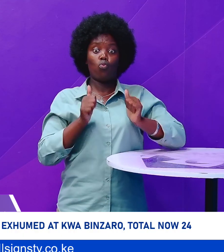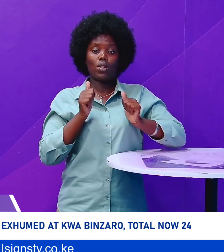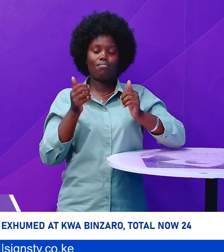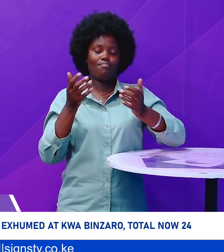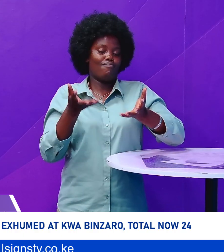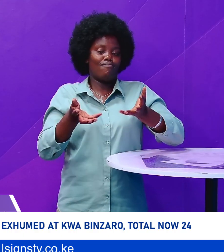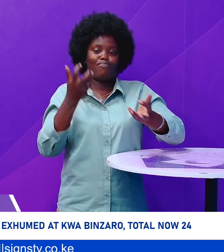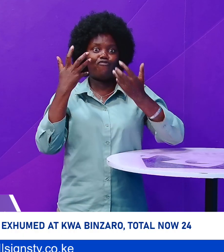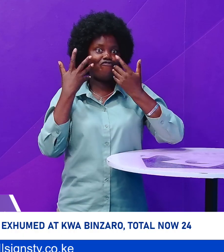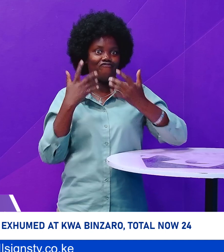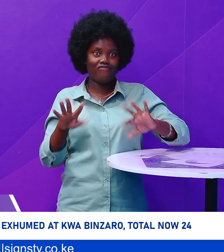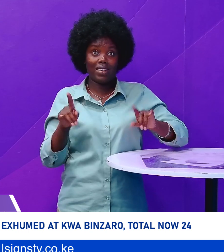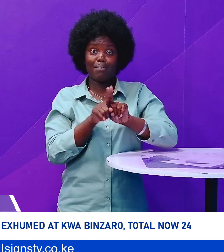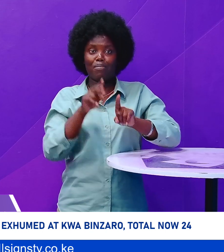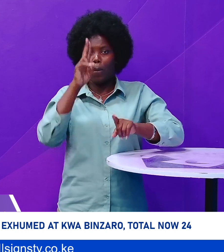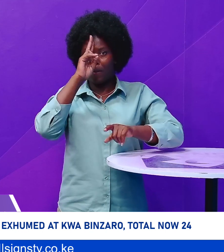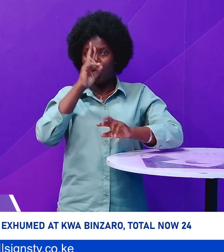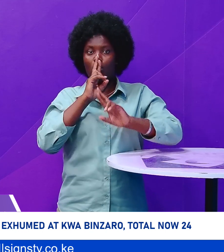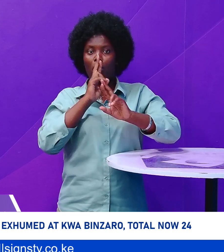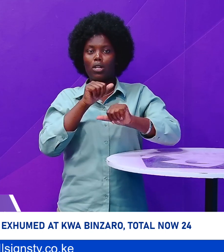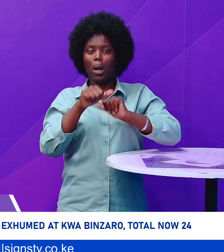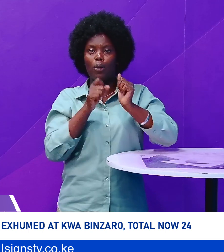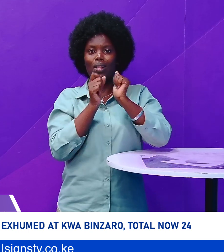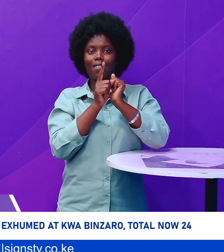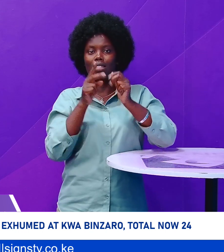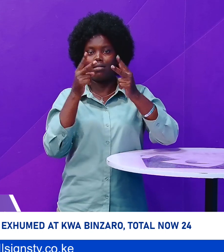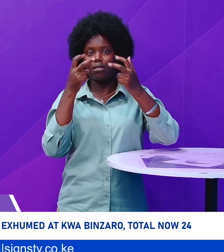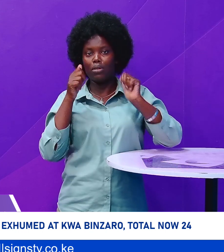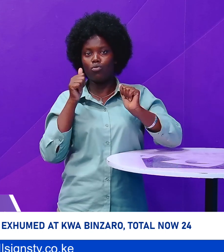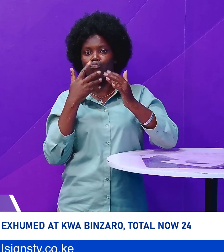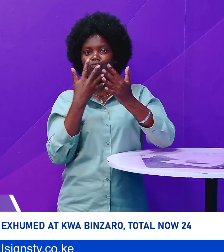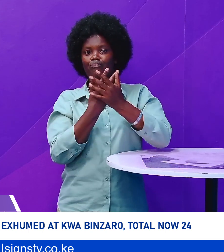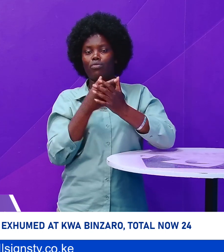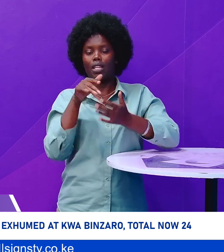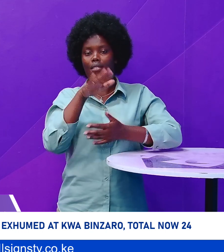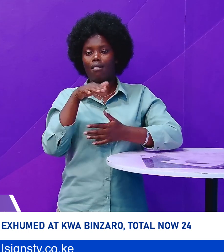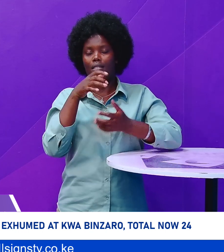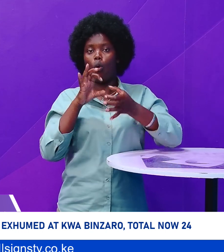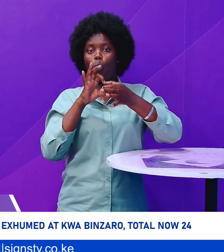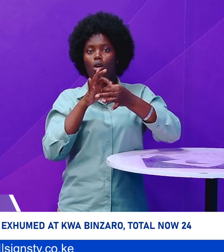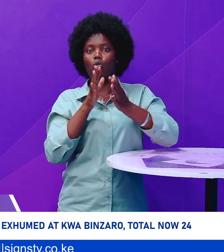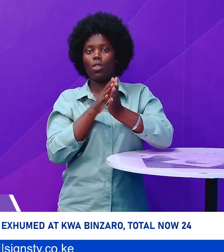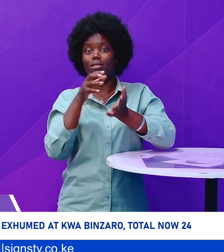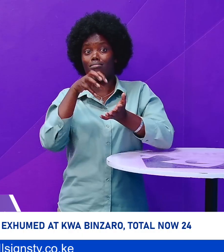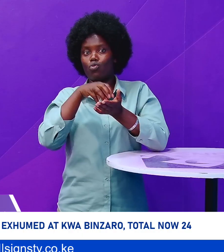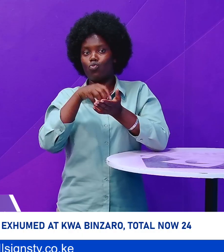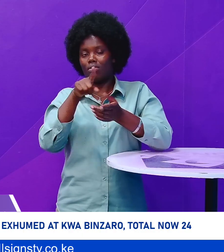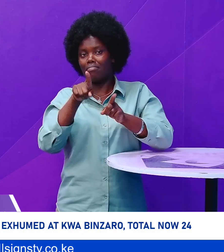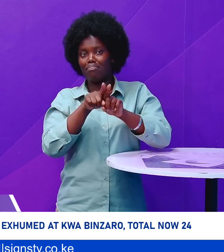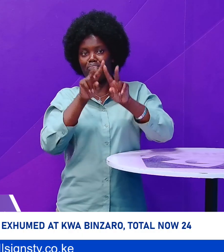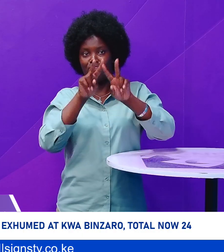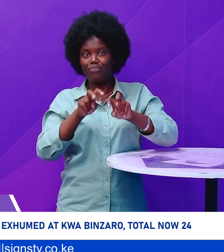forensic profiling to determine whether they correspond to the bodies already